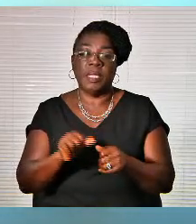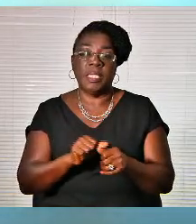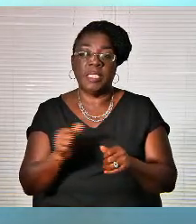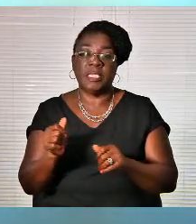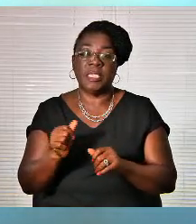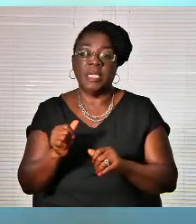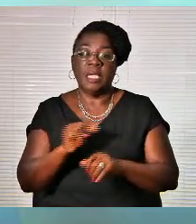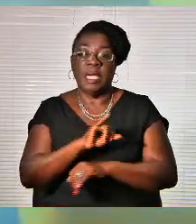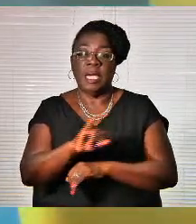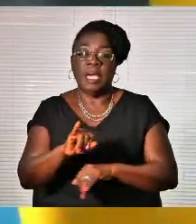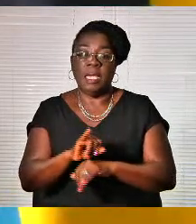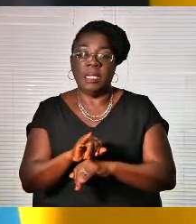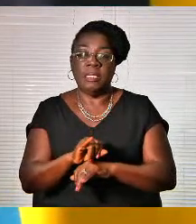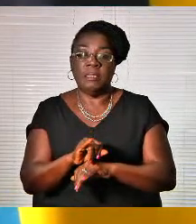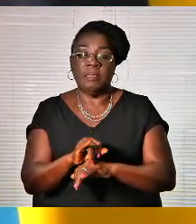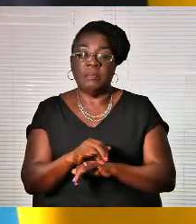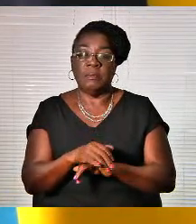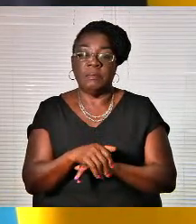dashboard?